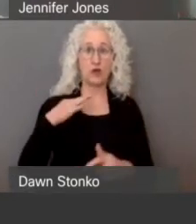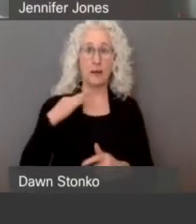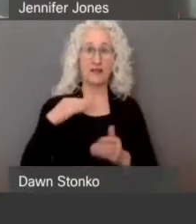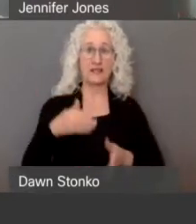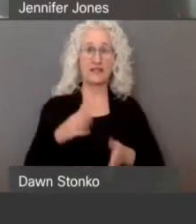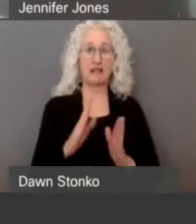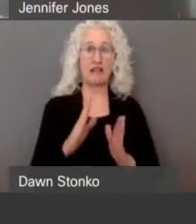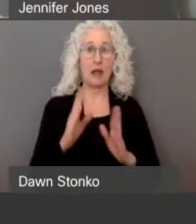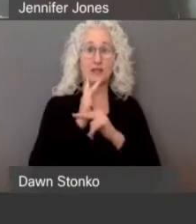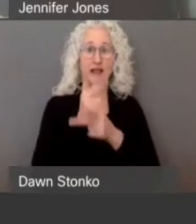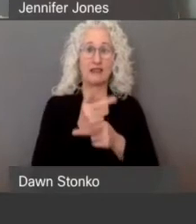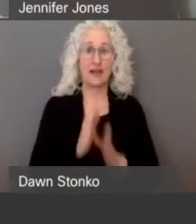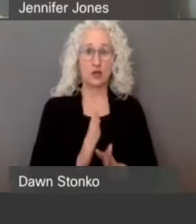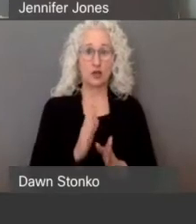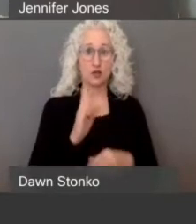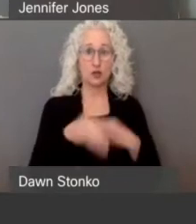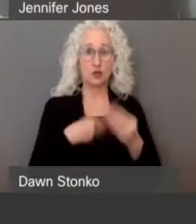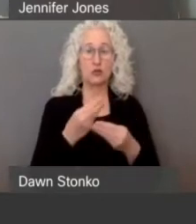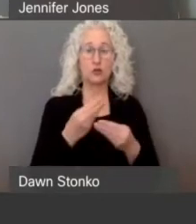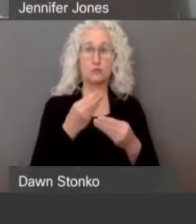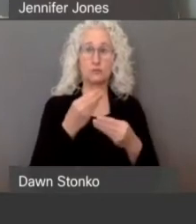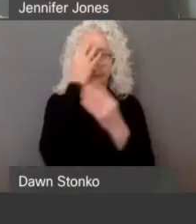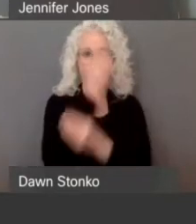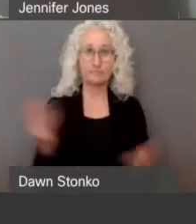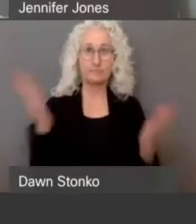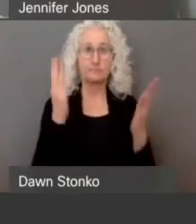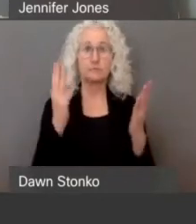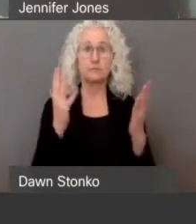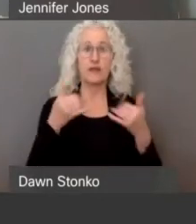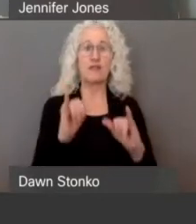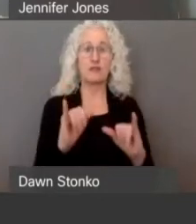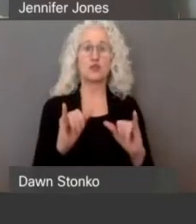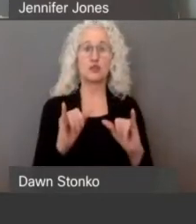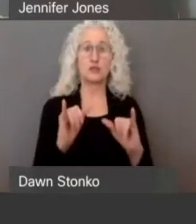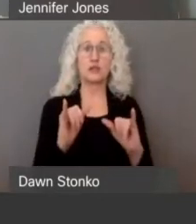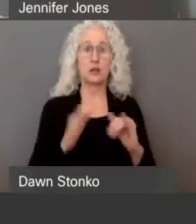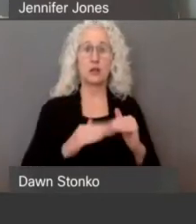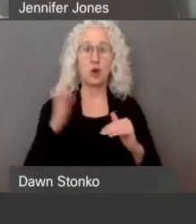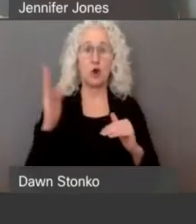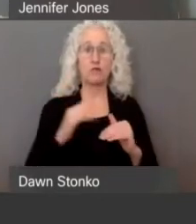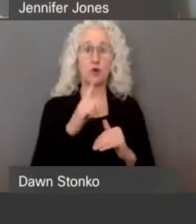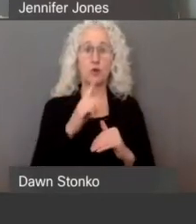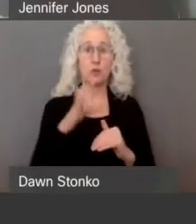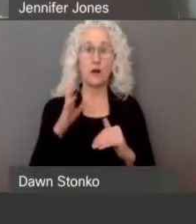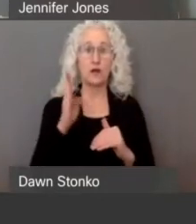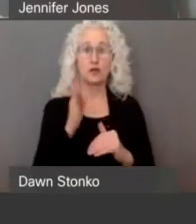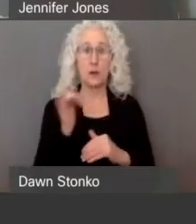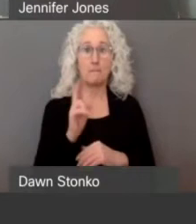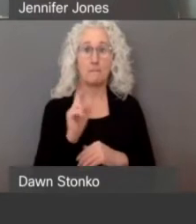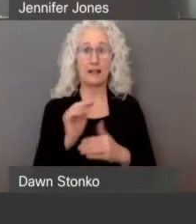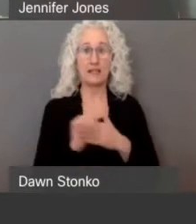enables lenders to get the word out that there's still over $100 billion